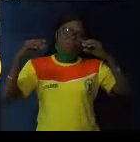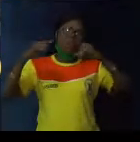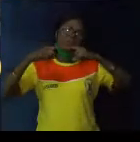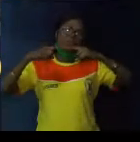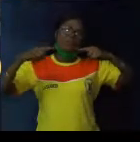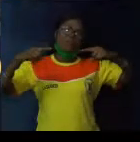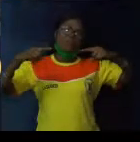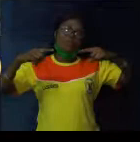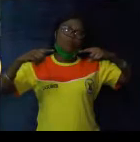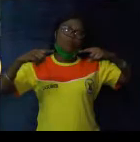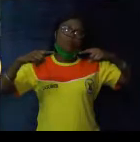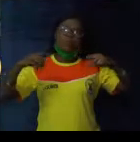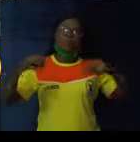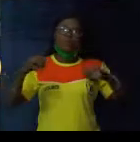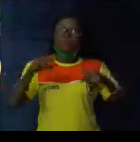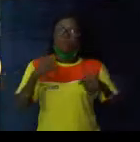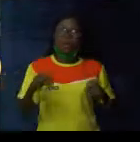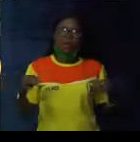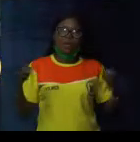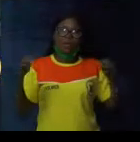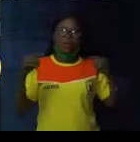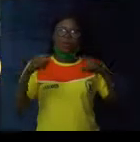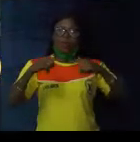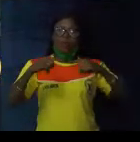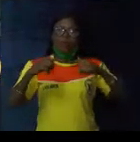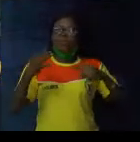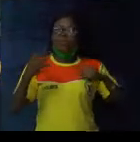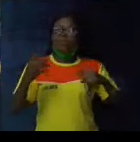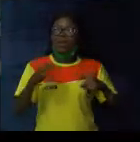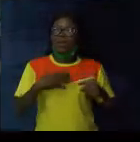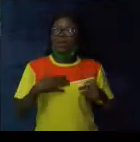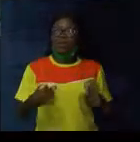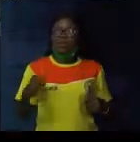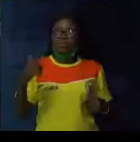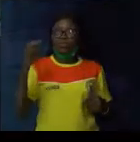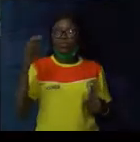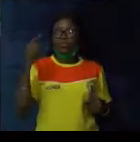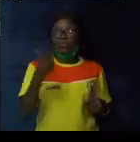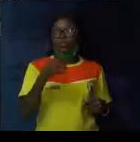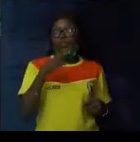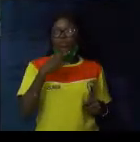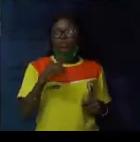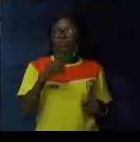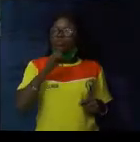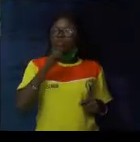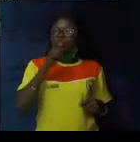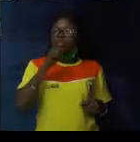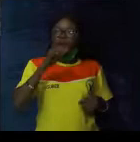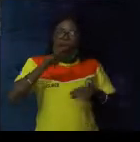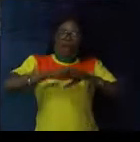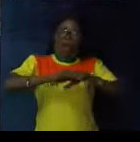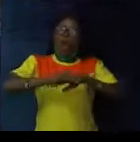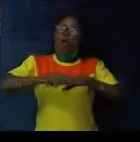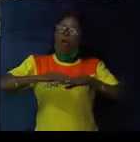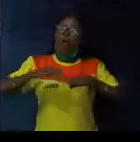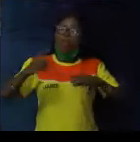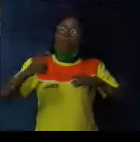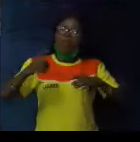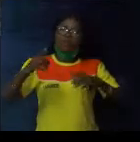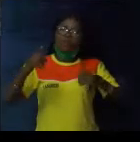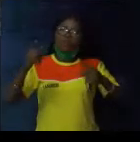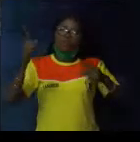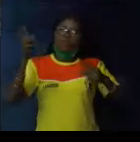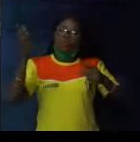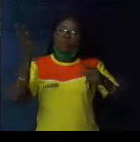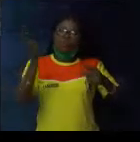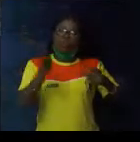vertically opposite. E is equal to G because they are vertically opposite. G is a supplement of 68 degrees because they are on this straight